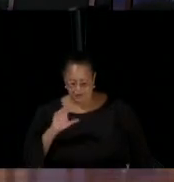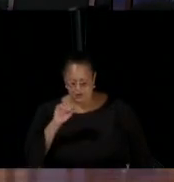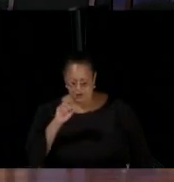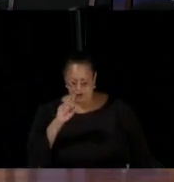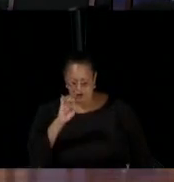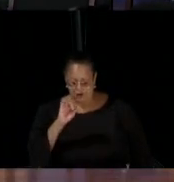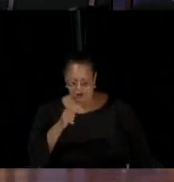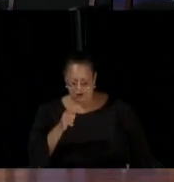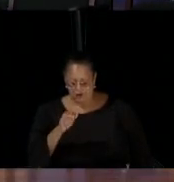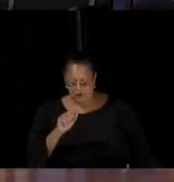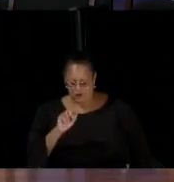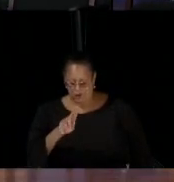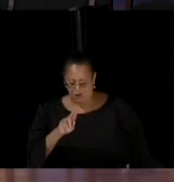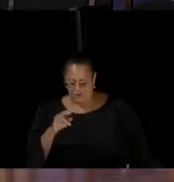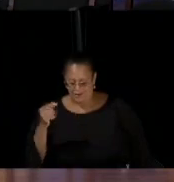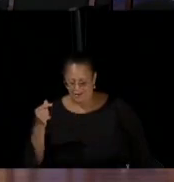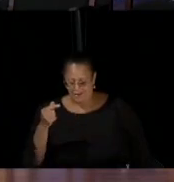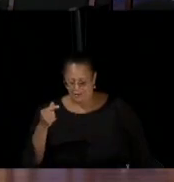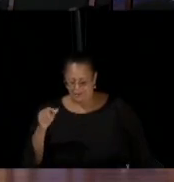Carter Gibson Nearly.